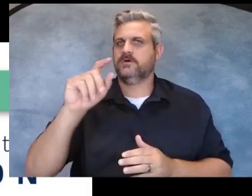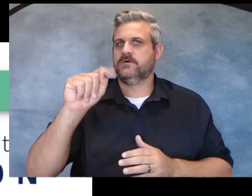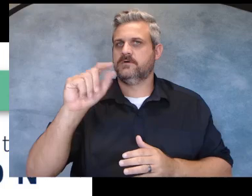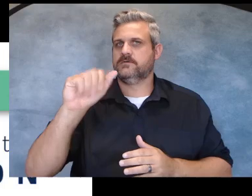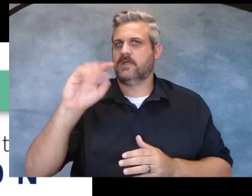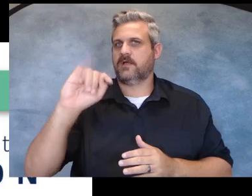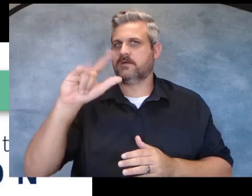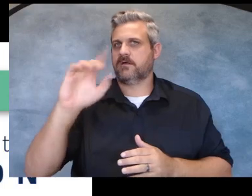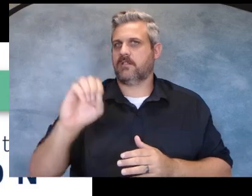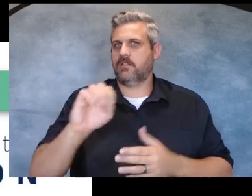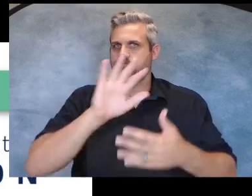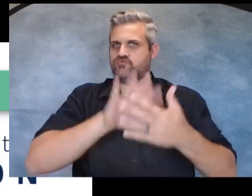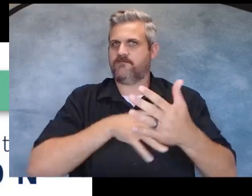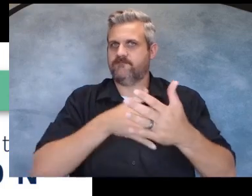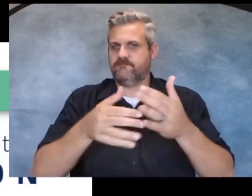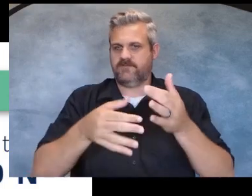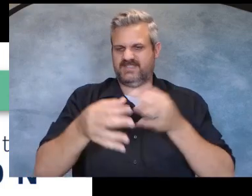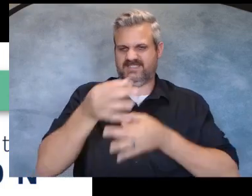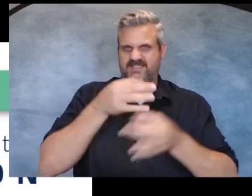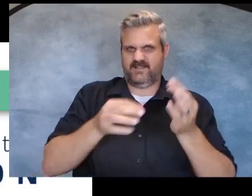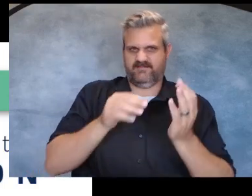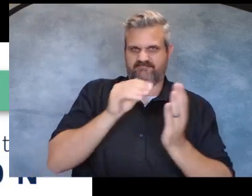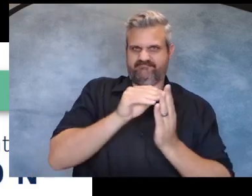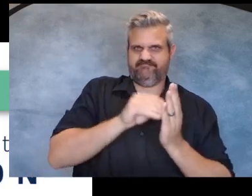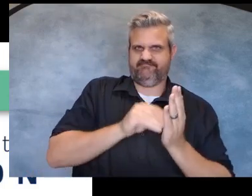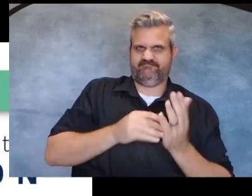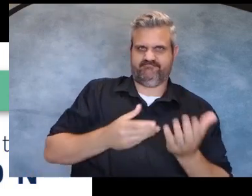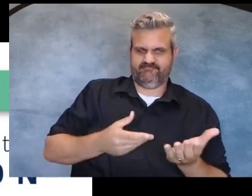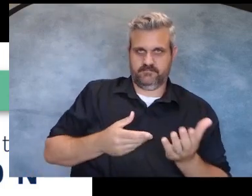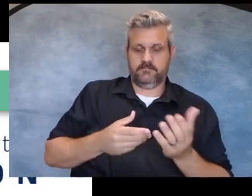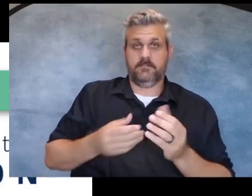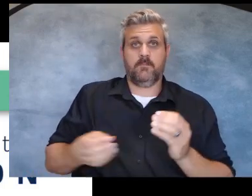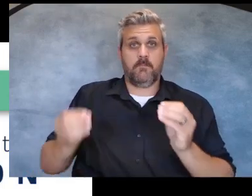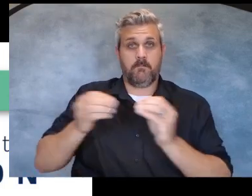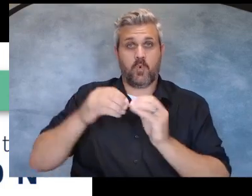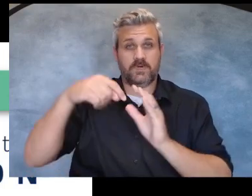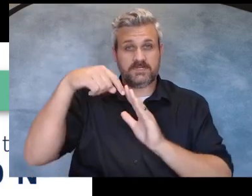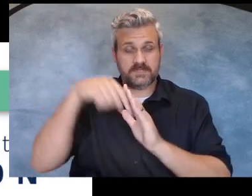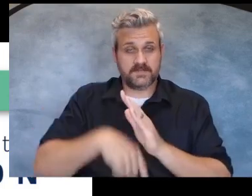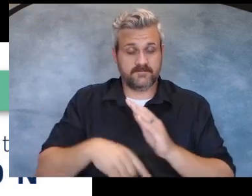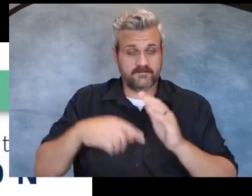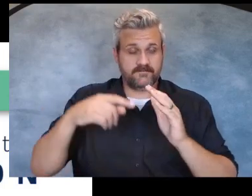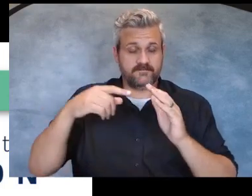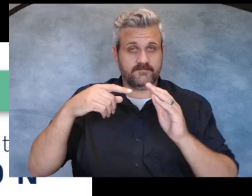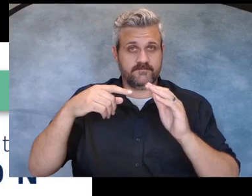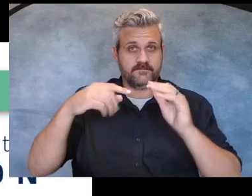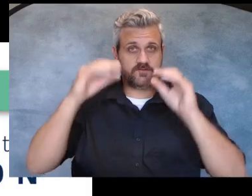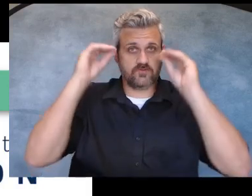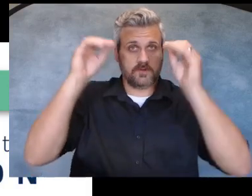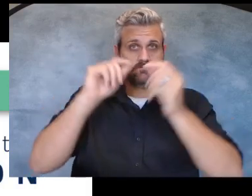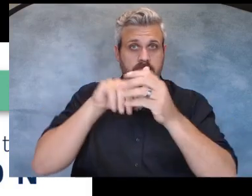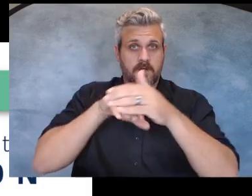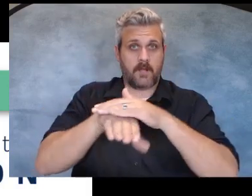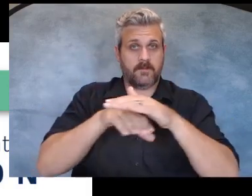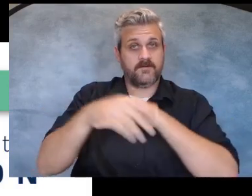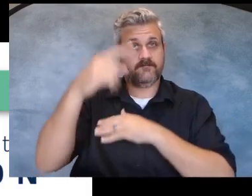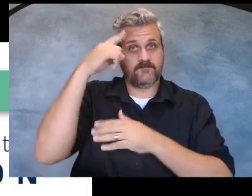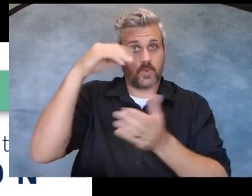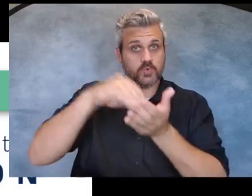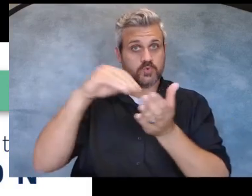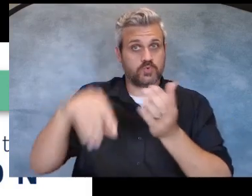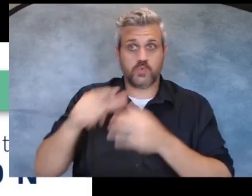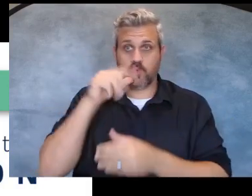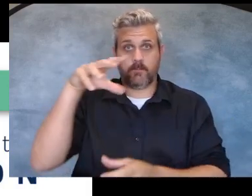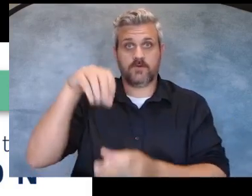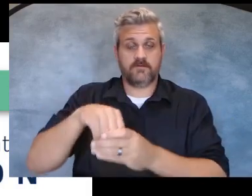graph instead of this note-taking guide. More intensive instructional accommodations that may be made for a